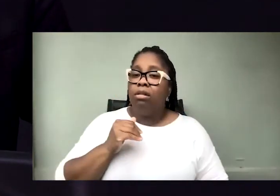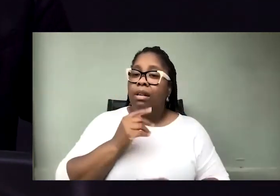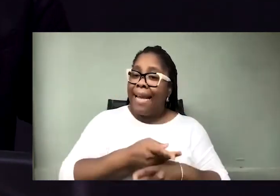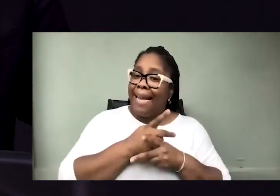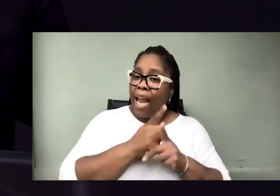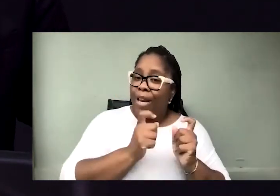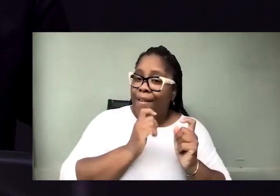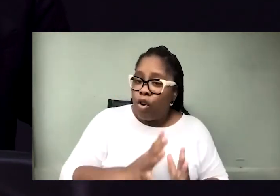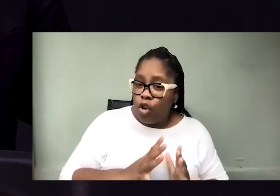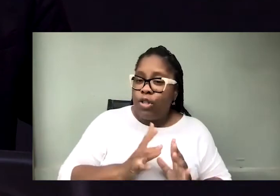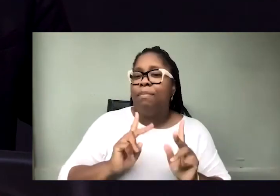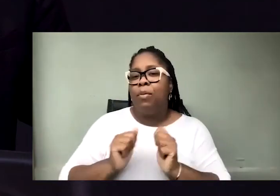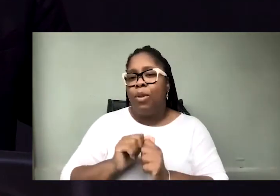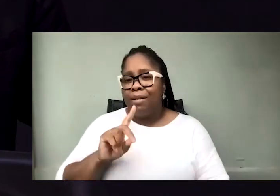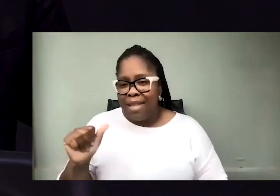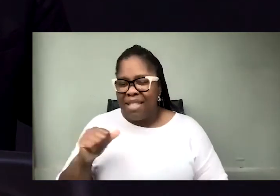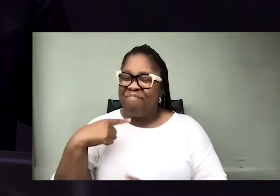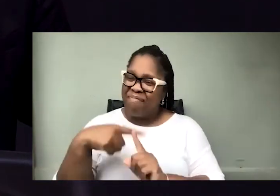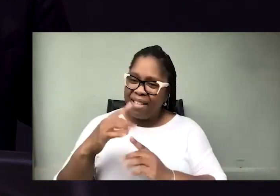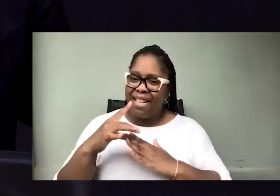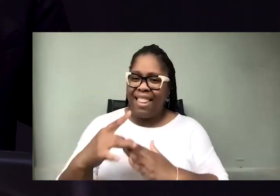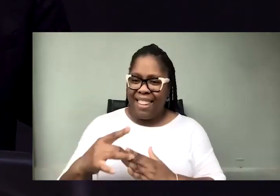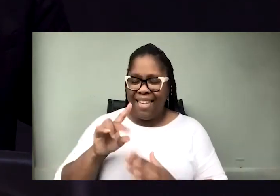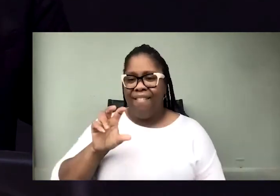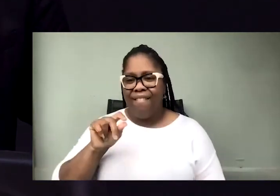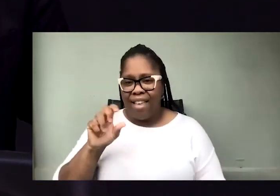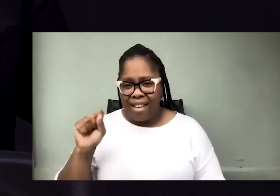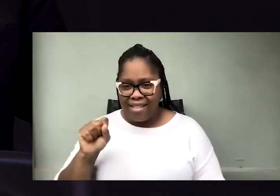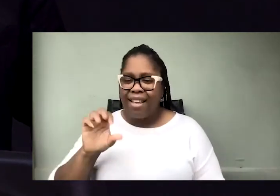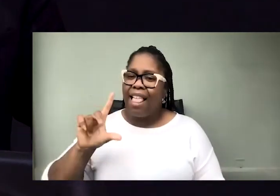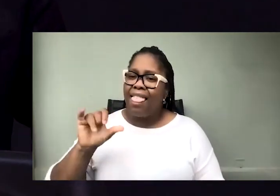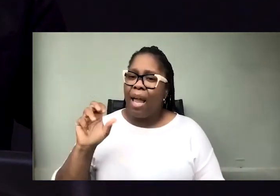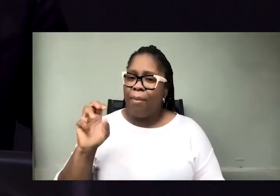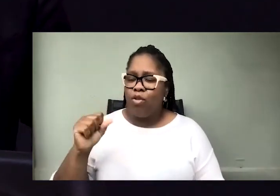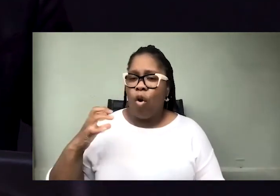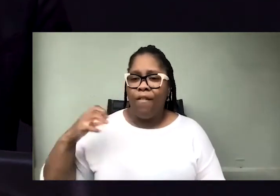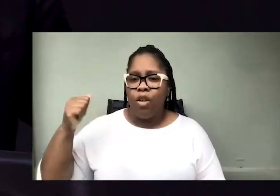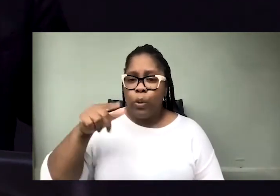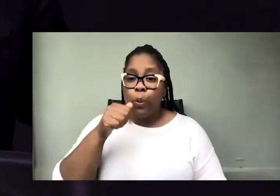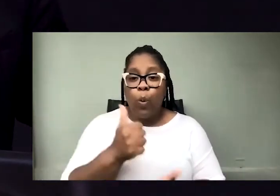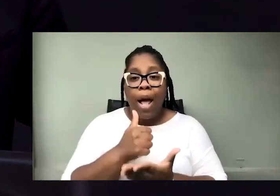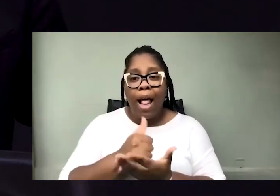disabilities, as well as leading a team of accredited veterans claims officers who